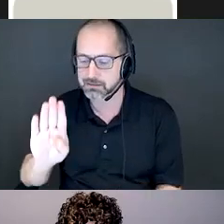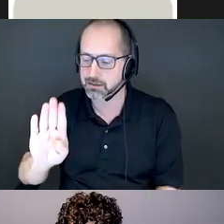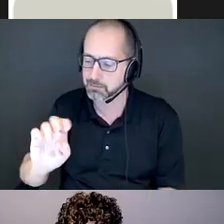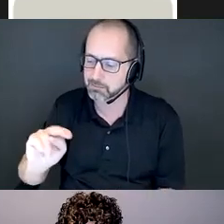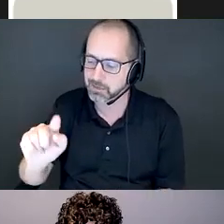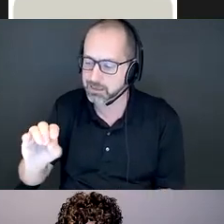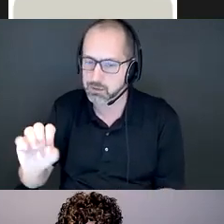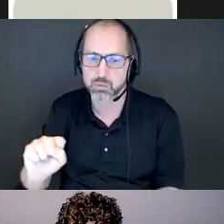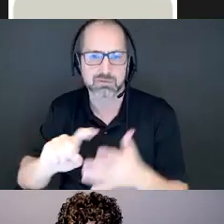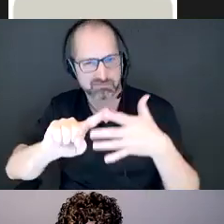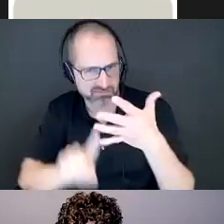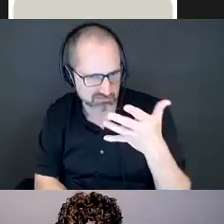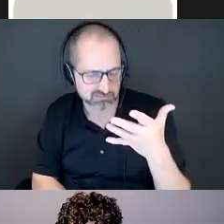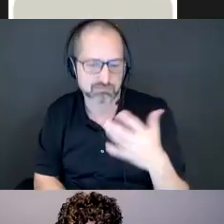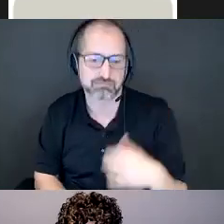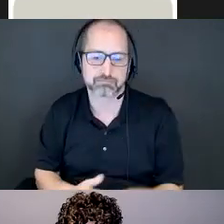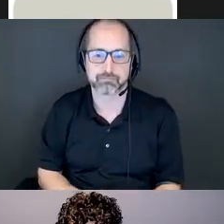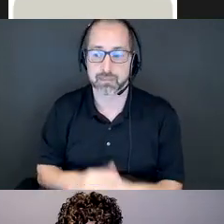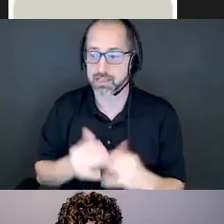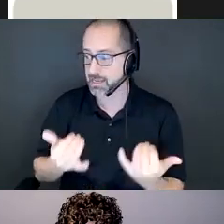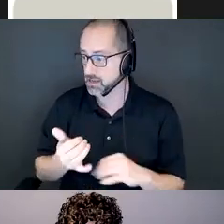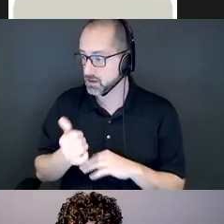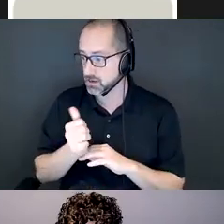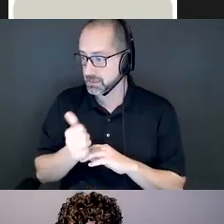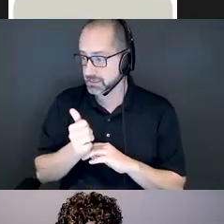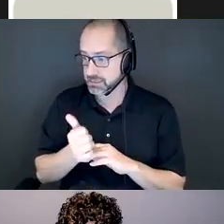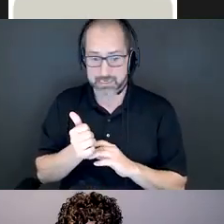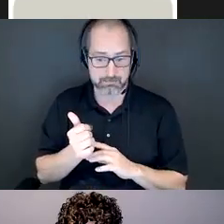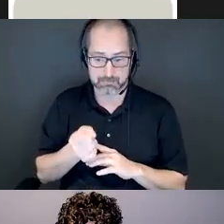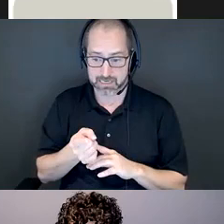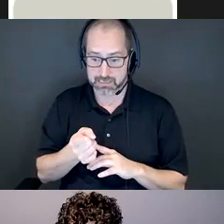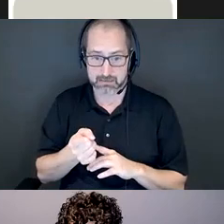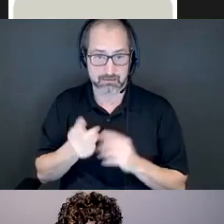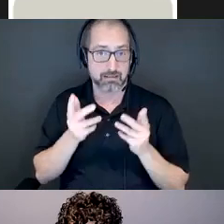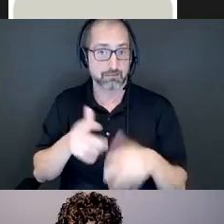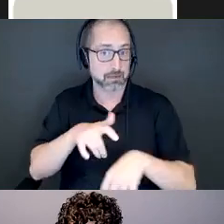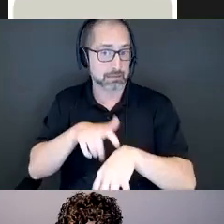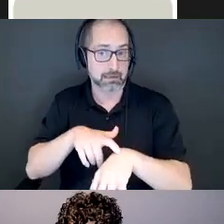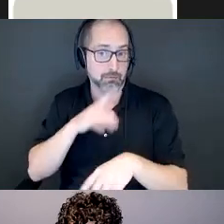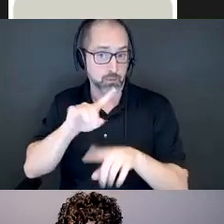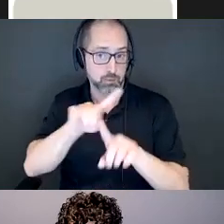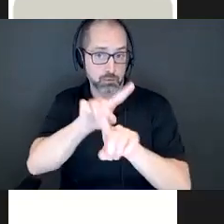so I'm about 10 minutes in. We've got about 10 minutes for questions.